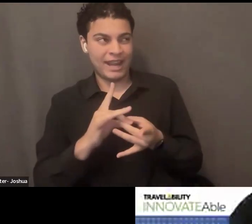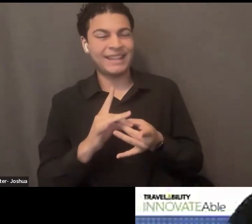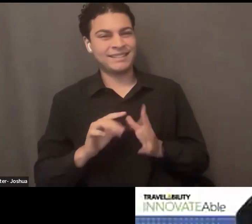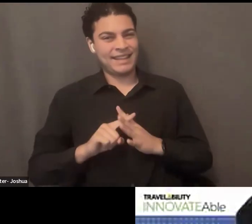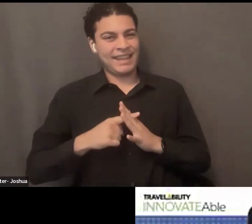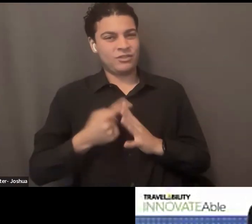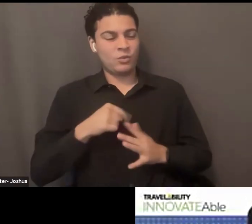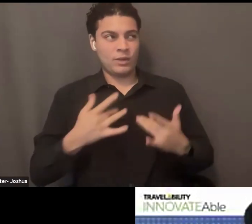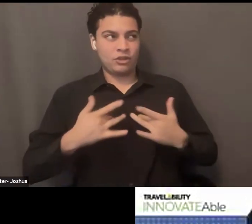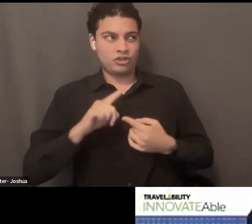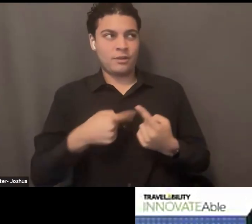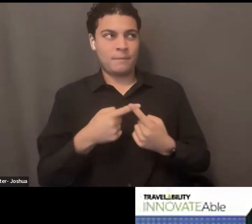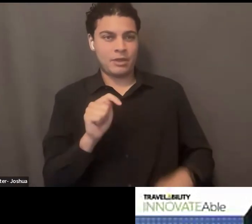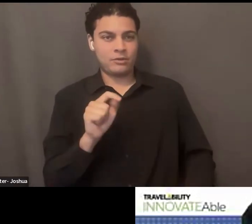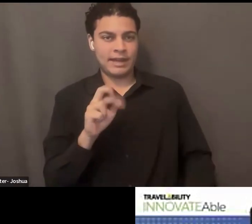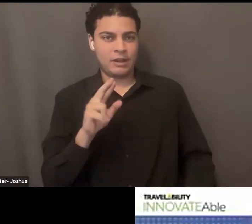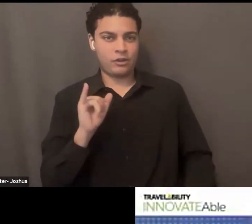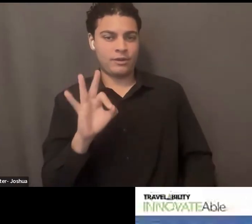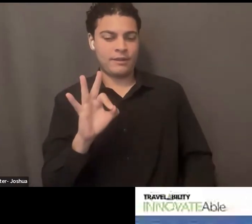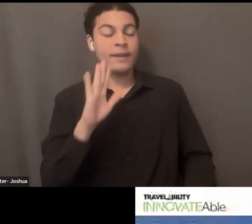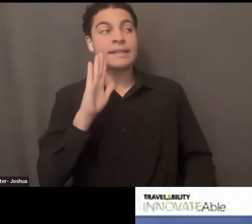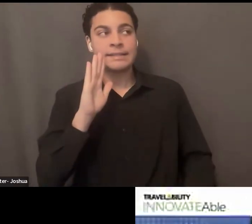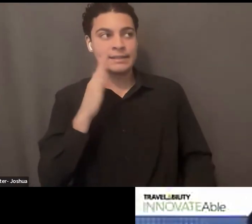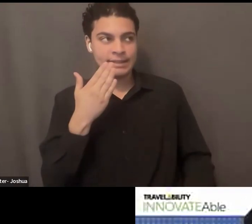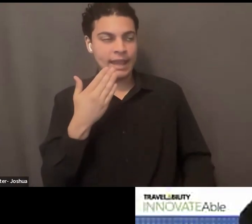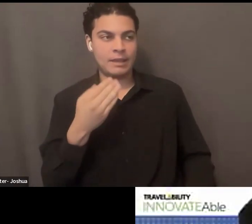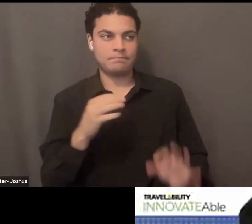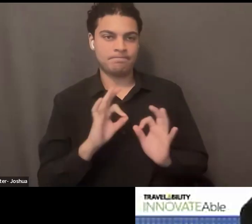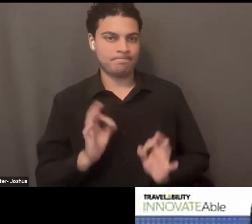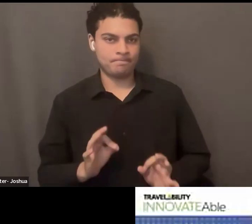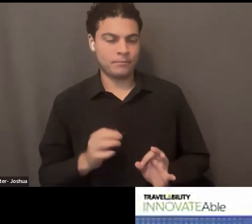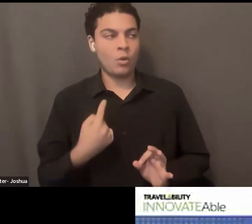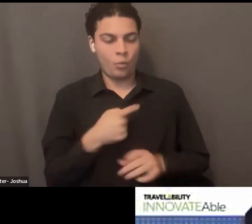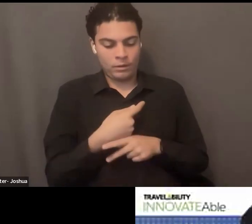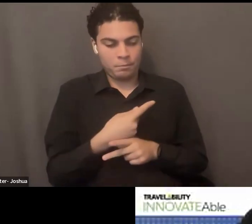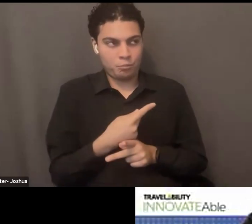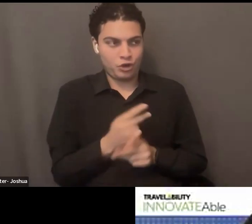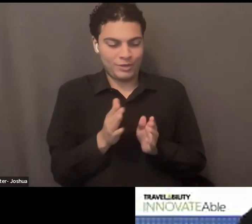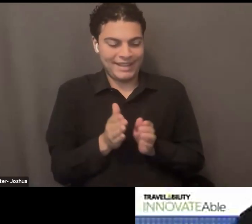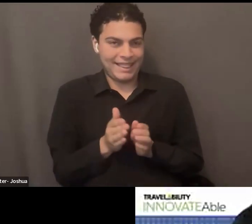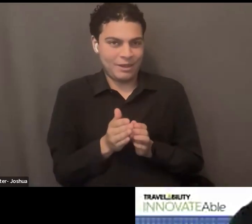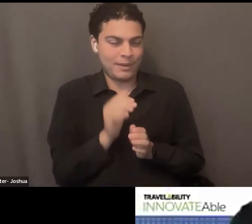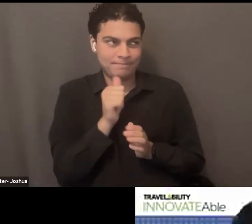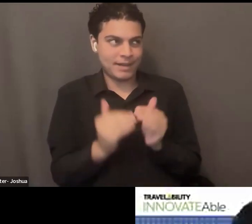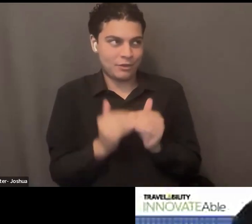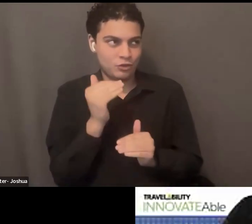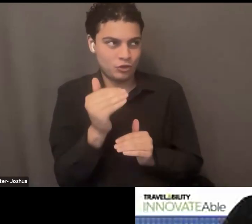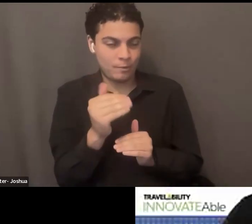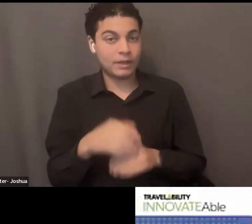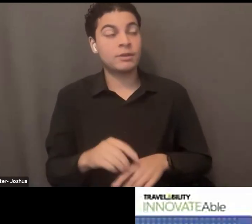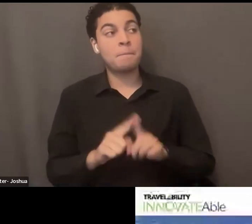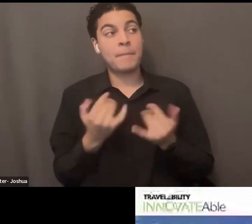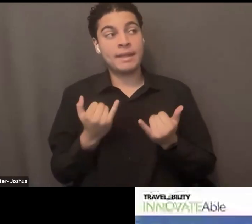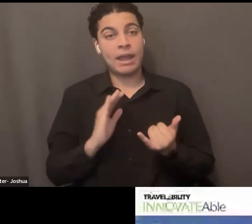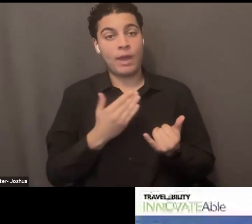enough volume for us to qualify for the concerns. Since then, we've diversified our supply chain anyway. Everything is now manufactured in